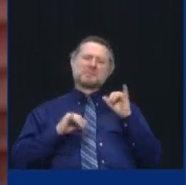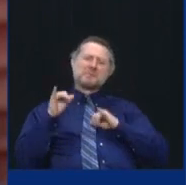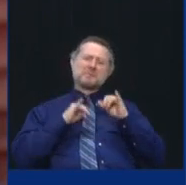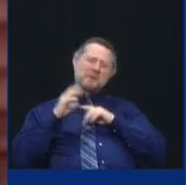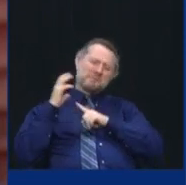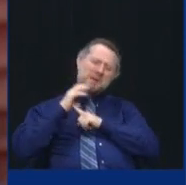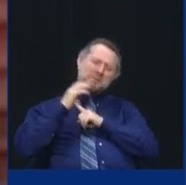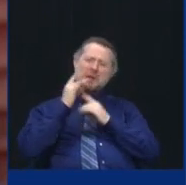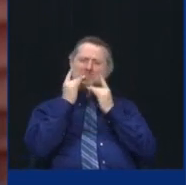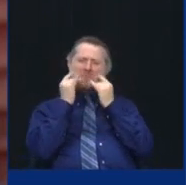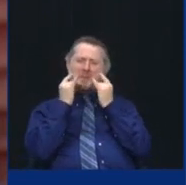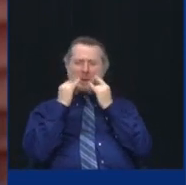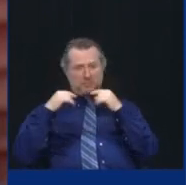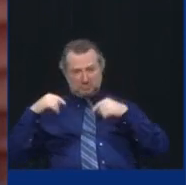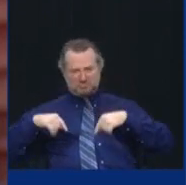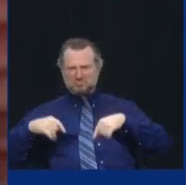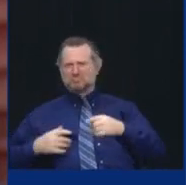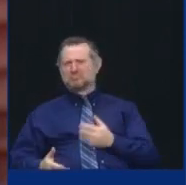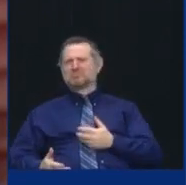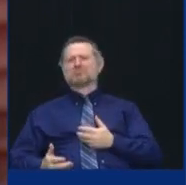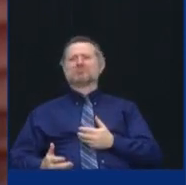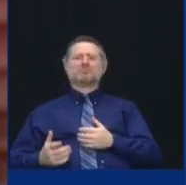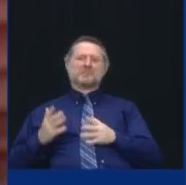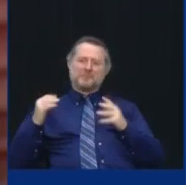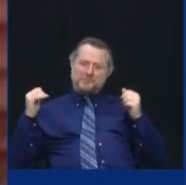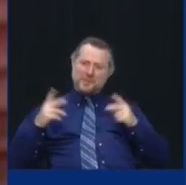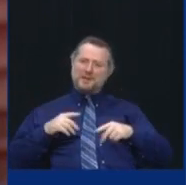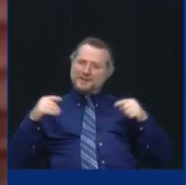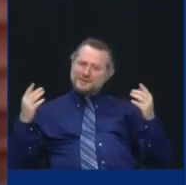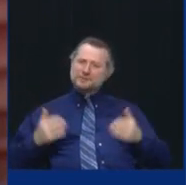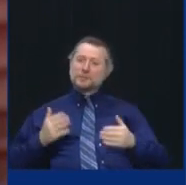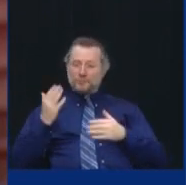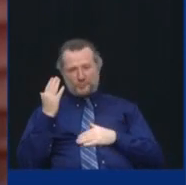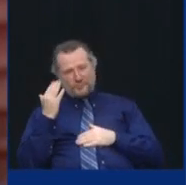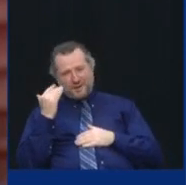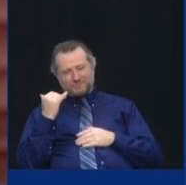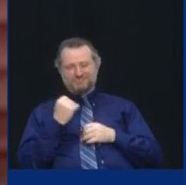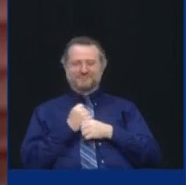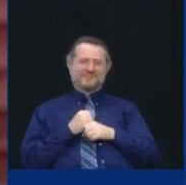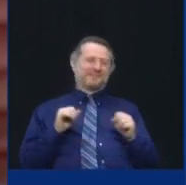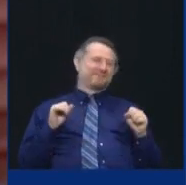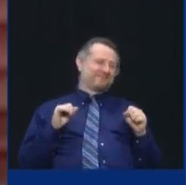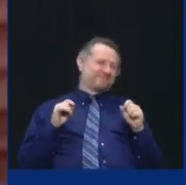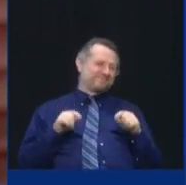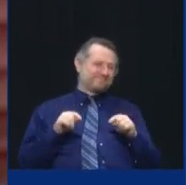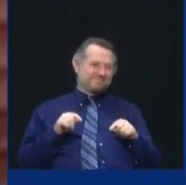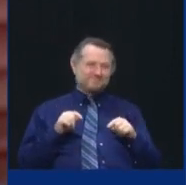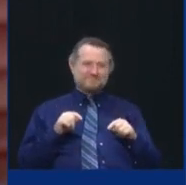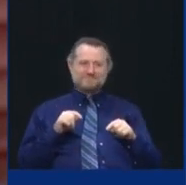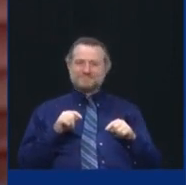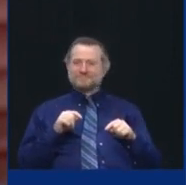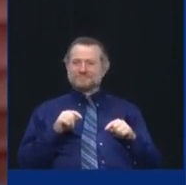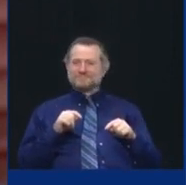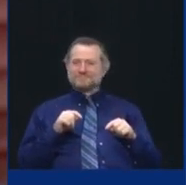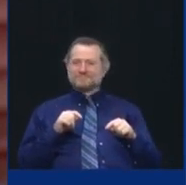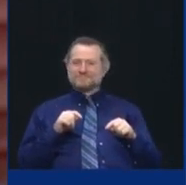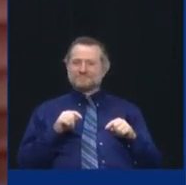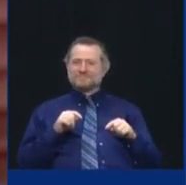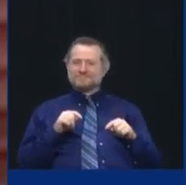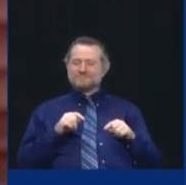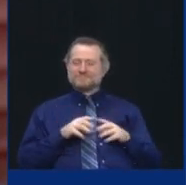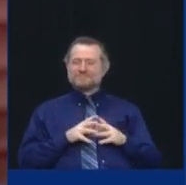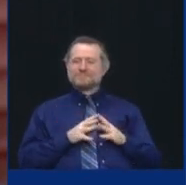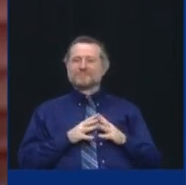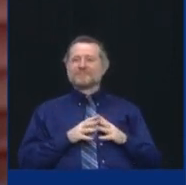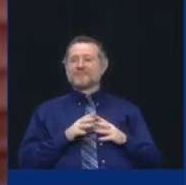And come back because it's safe. Come back because it's safe. If you